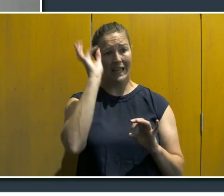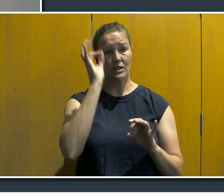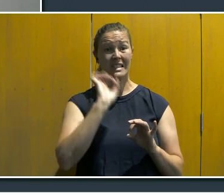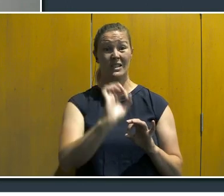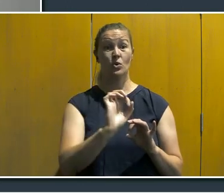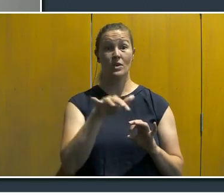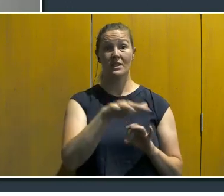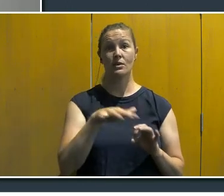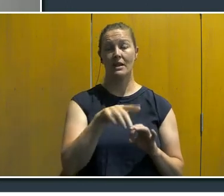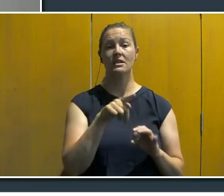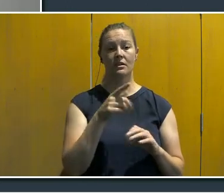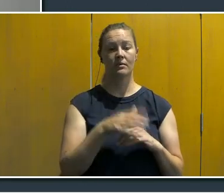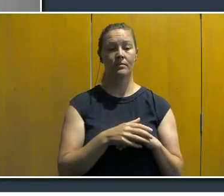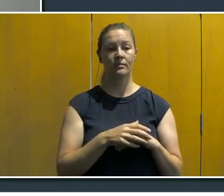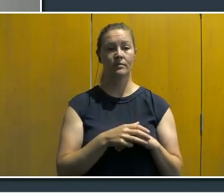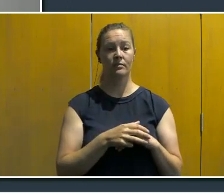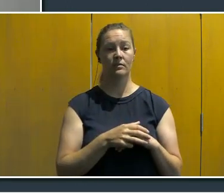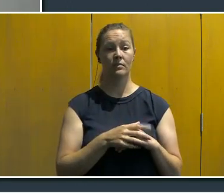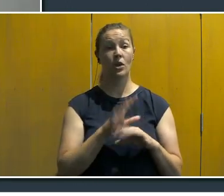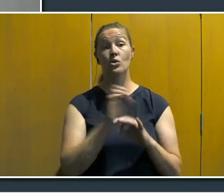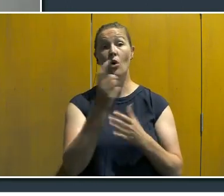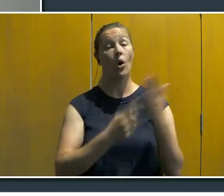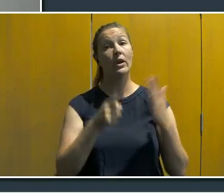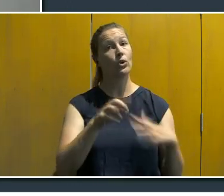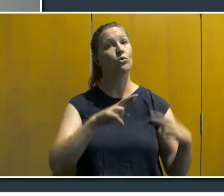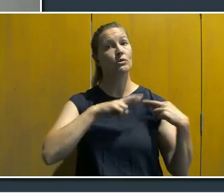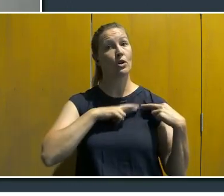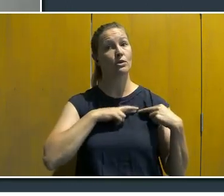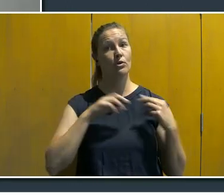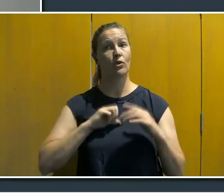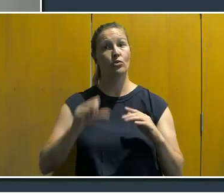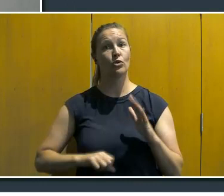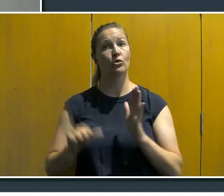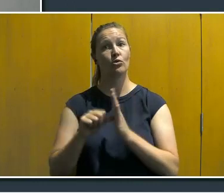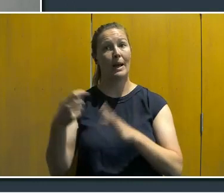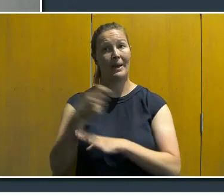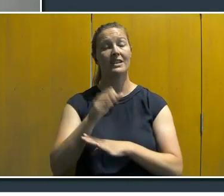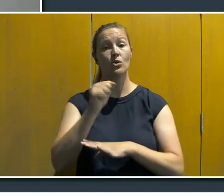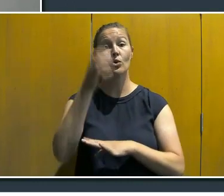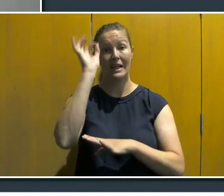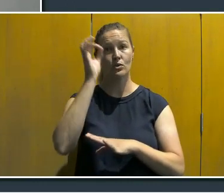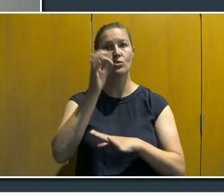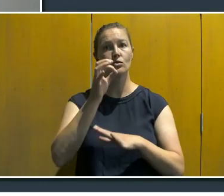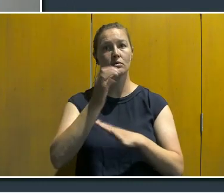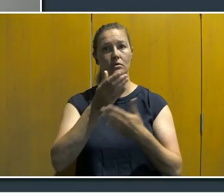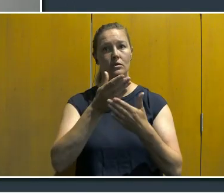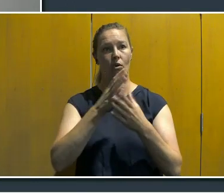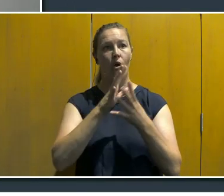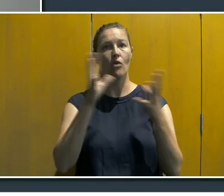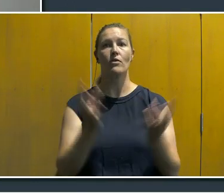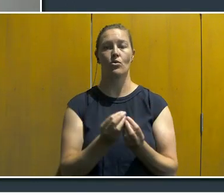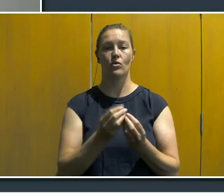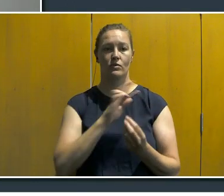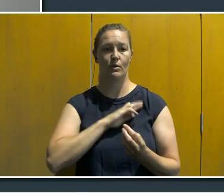and it's not just you councillors who are responsible for the rural ratepayers, it's you as a council as a whole.